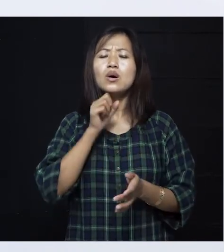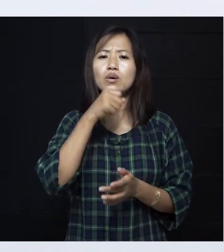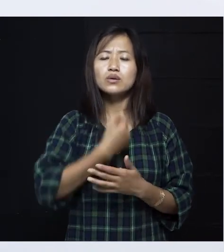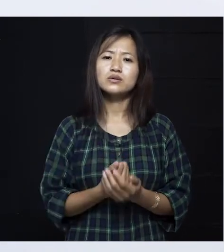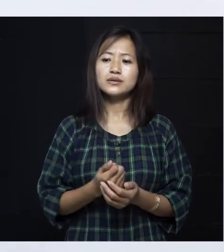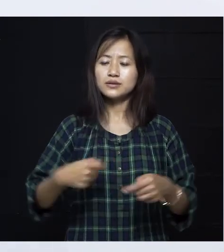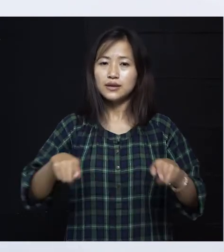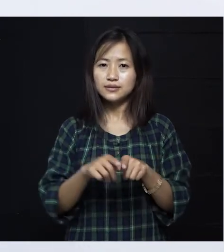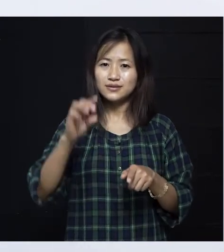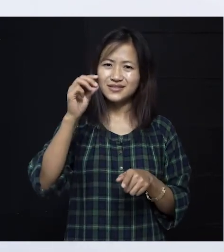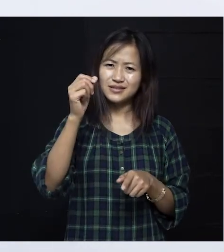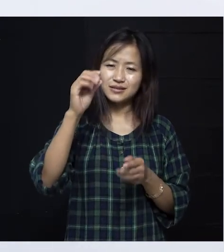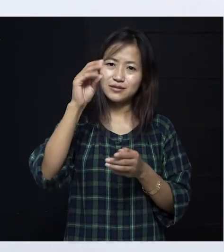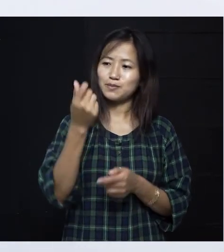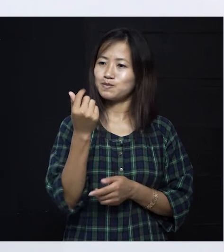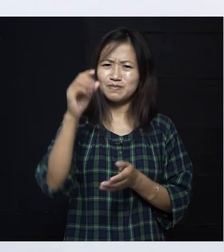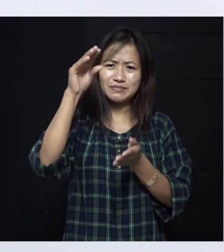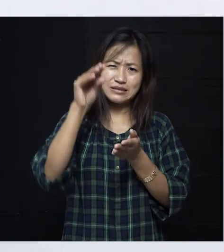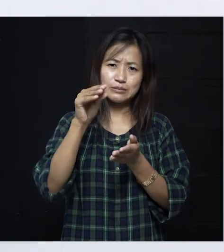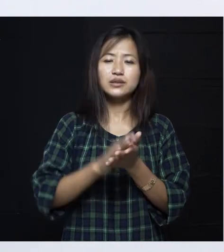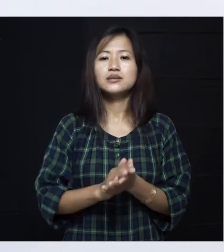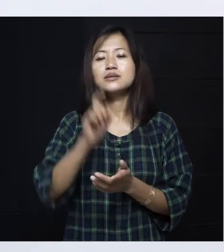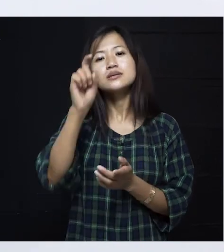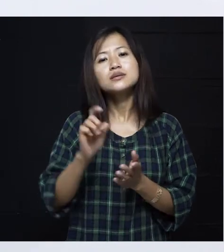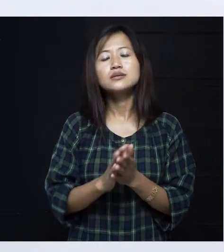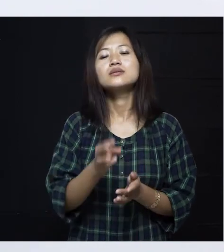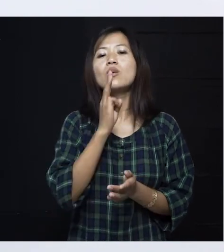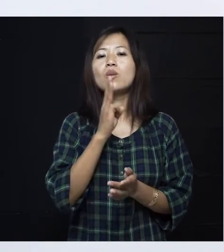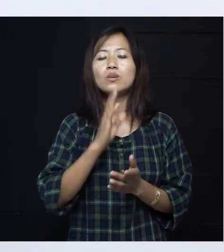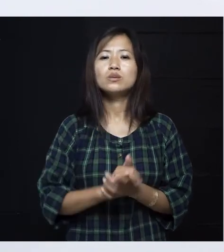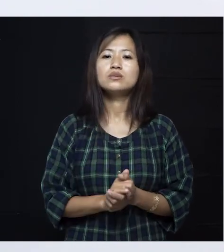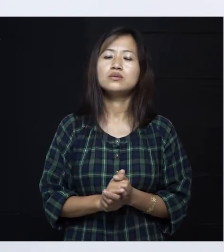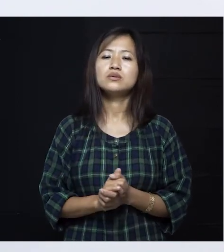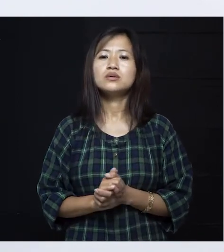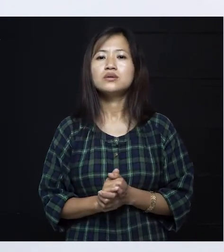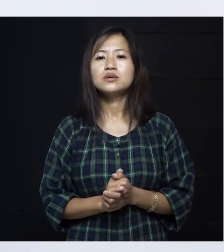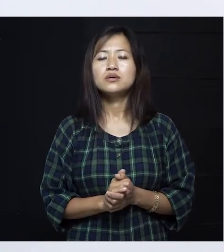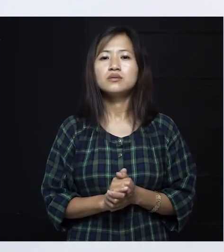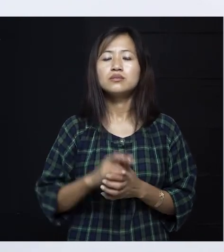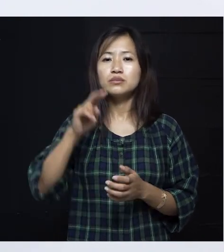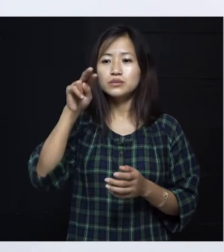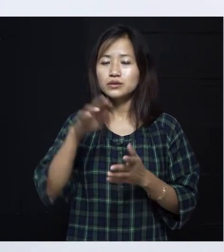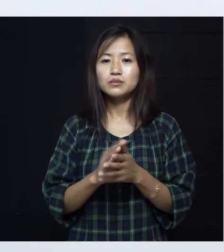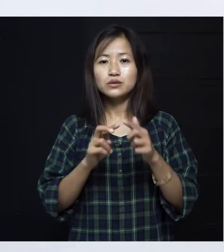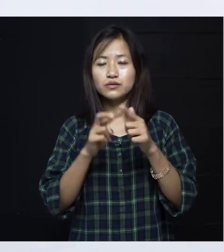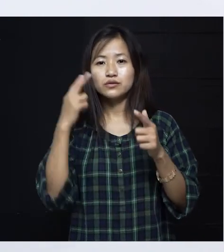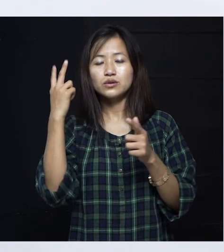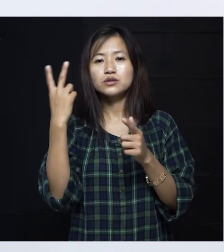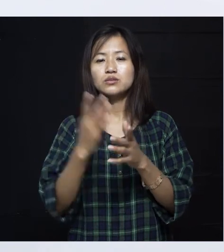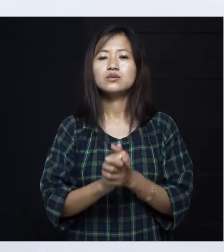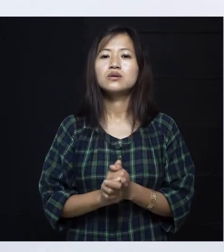the cheapest means of transport. Okay, waterway is the oldest and the cheapest means of transport.